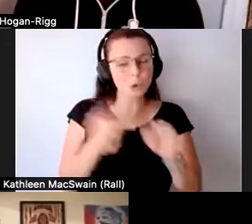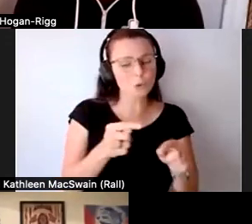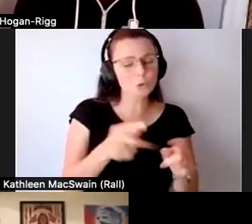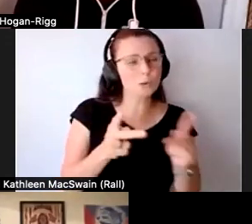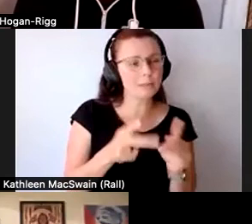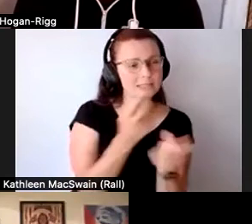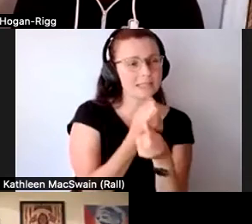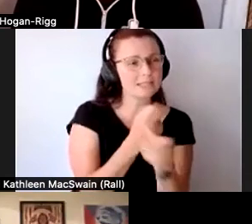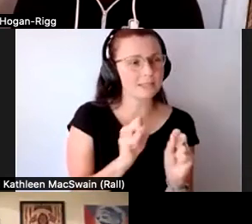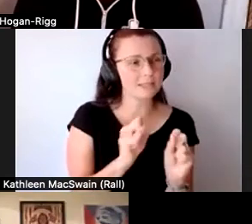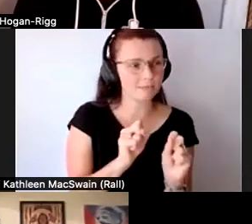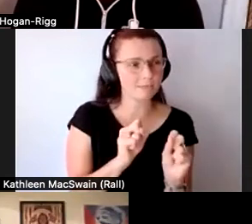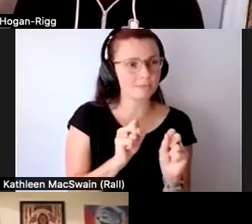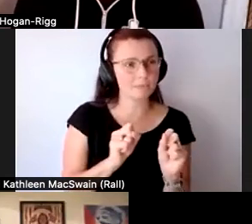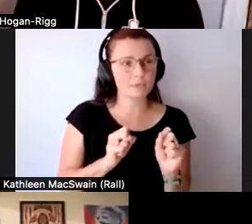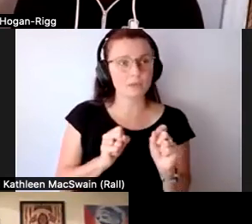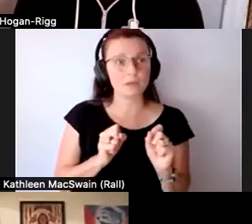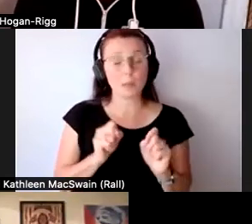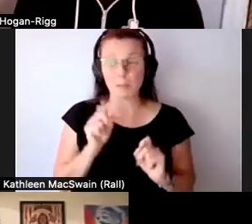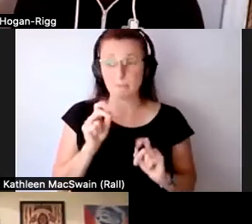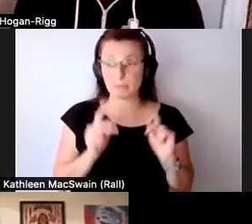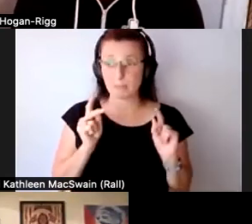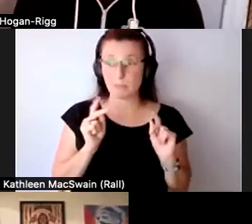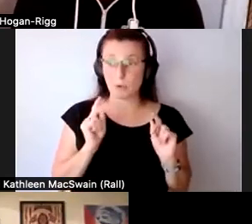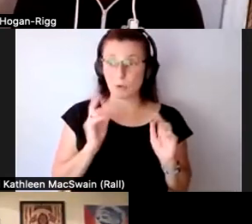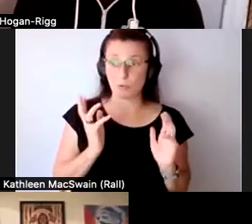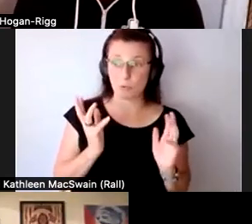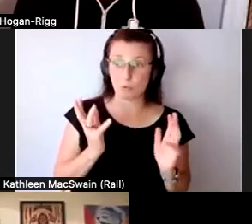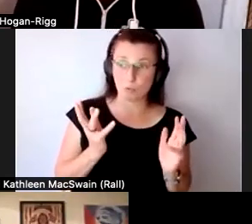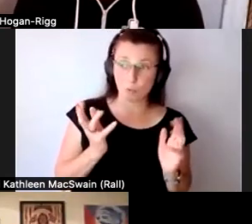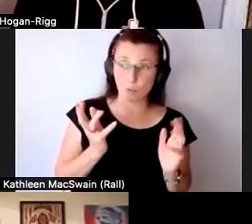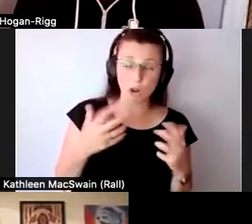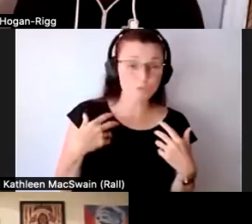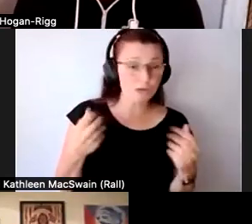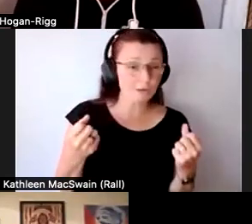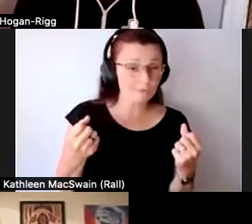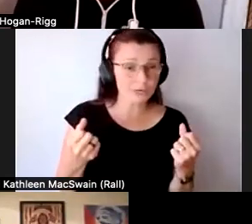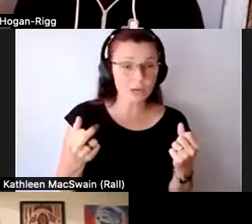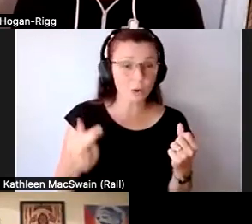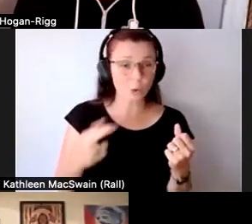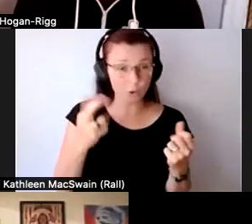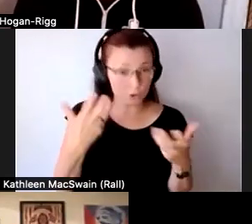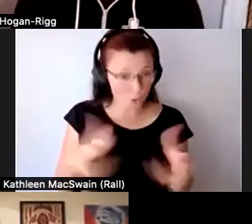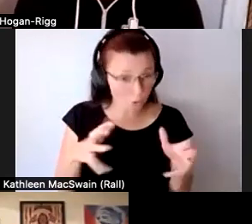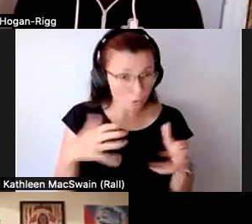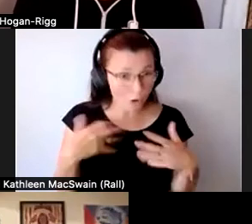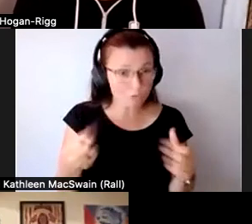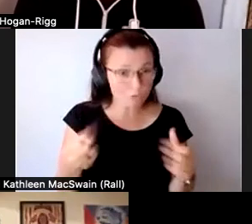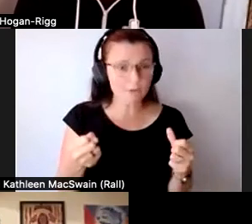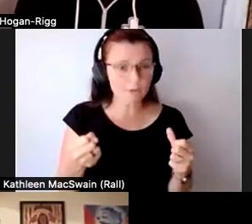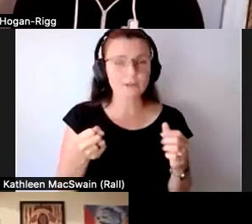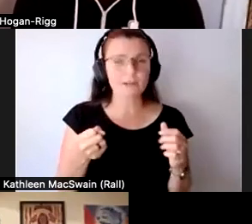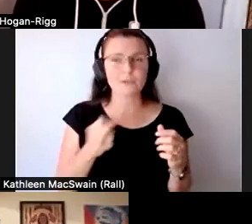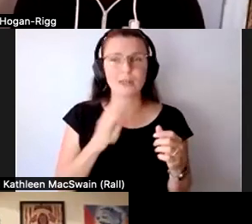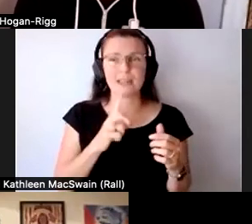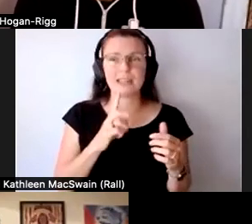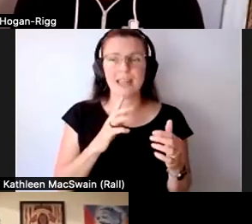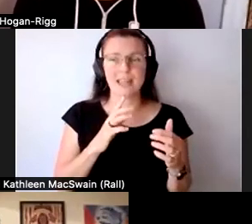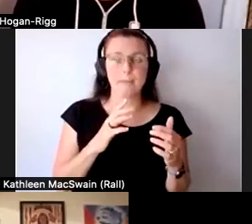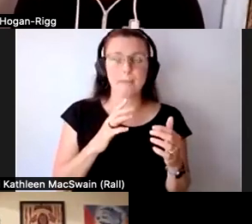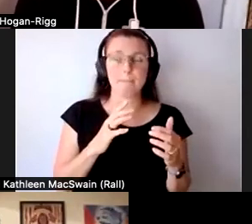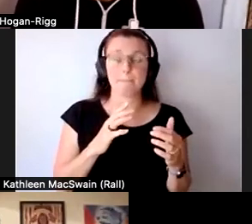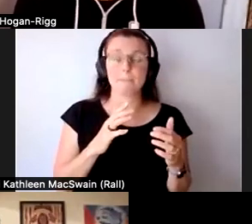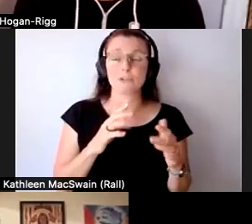recovery people want or don't want, that is how you can begin any road to a better life, is to have a place to walk